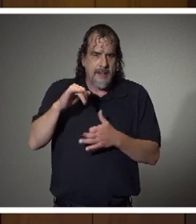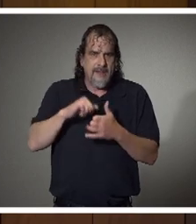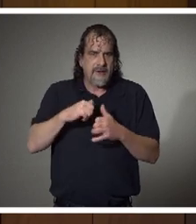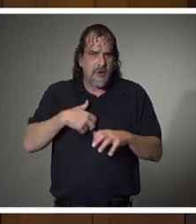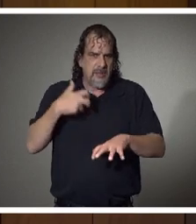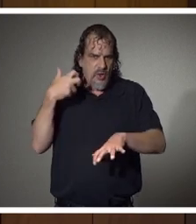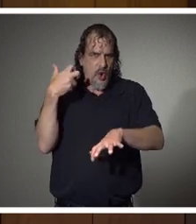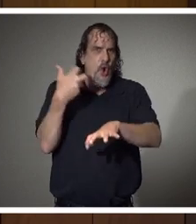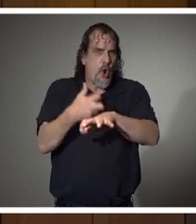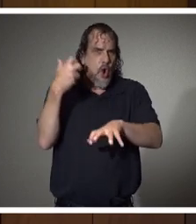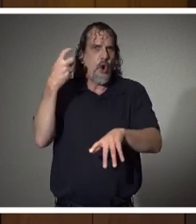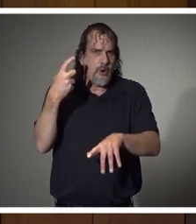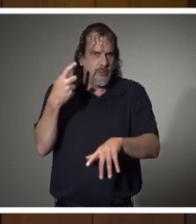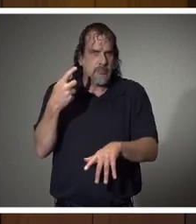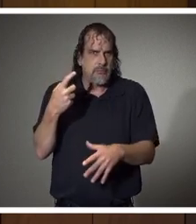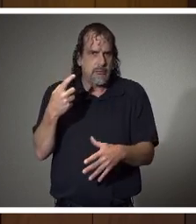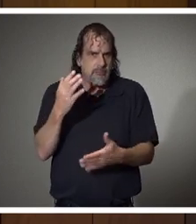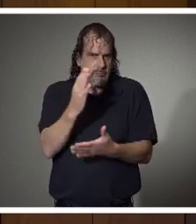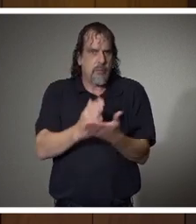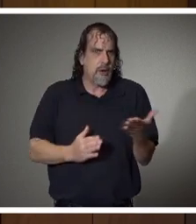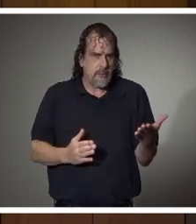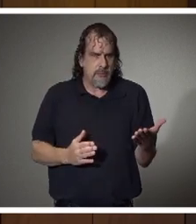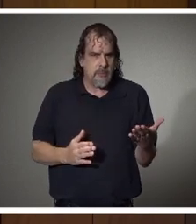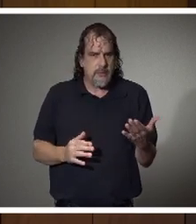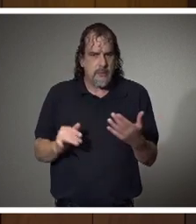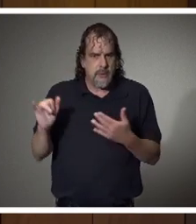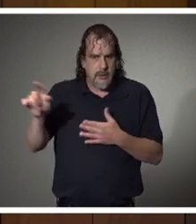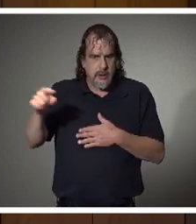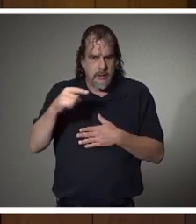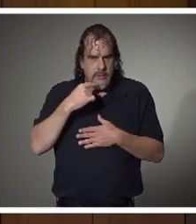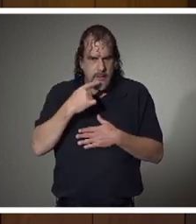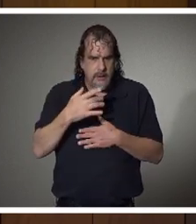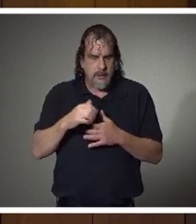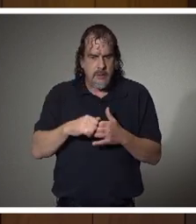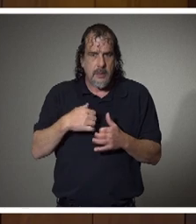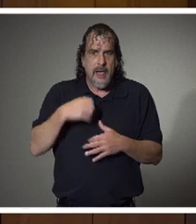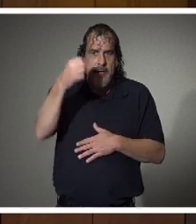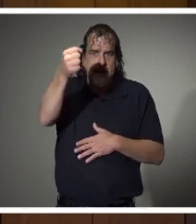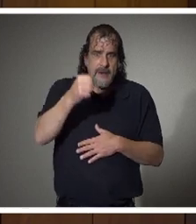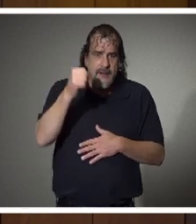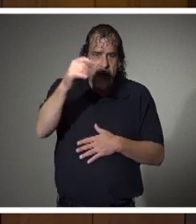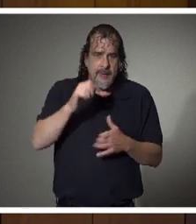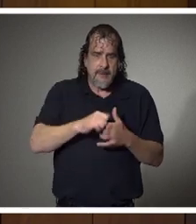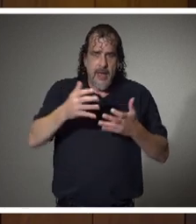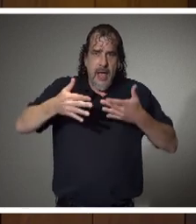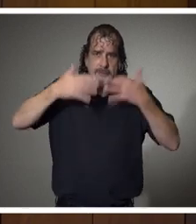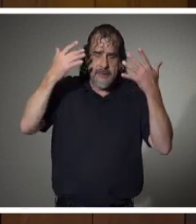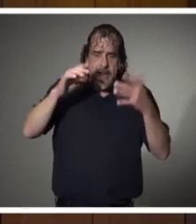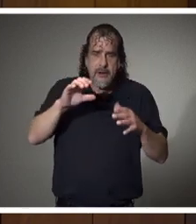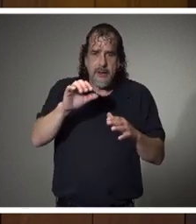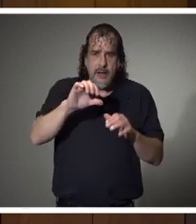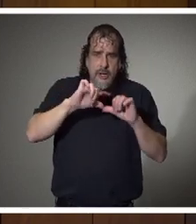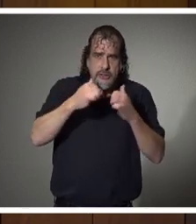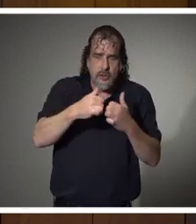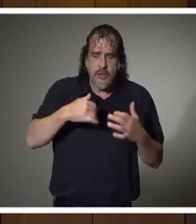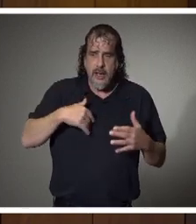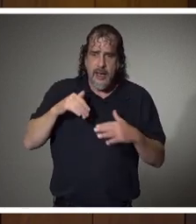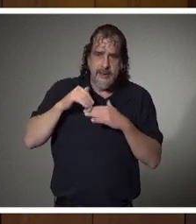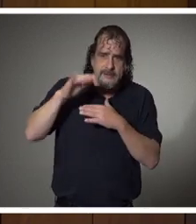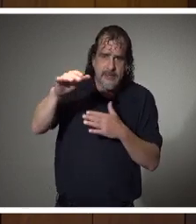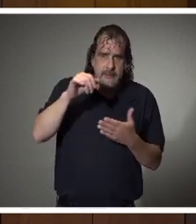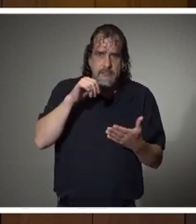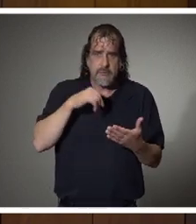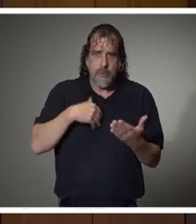trickiest thing of all. As you said, the Gaming Hospitality Association has sent a letter to the Gaming Commission with